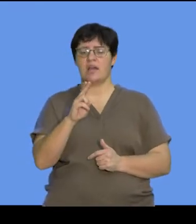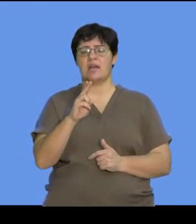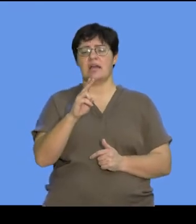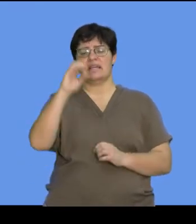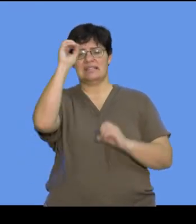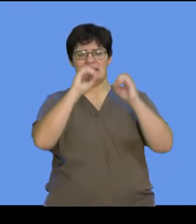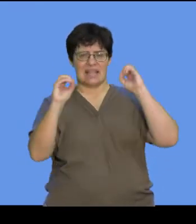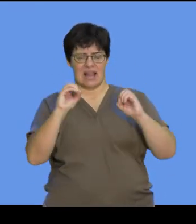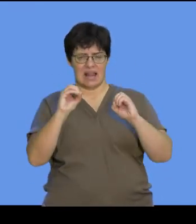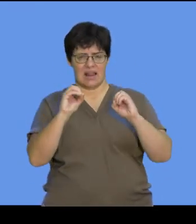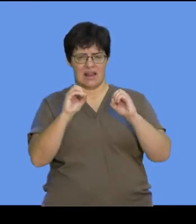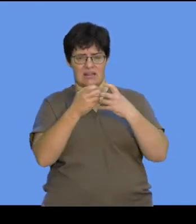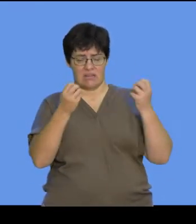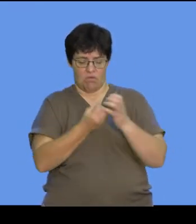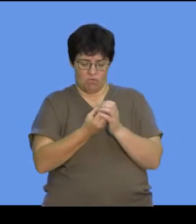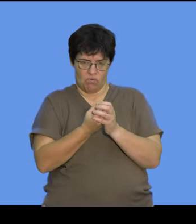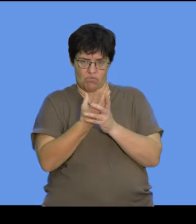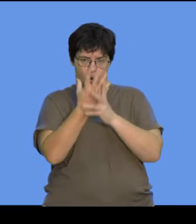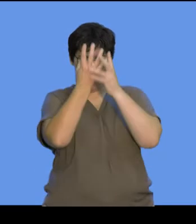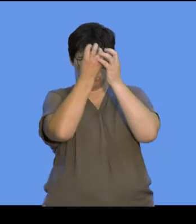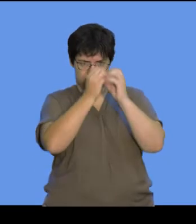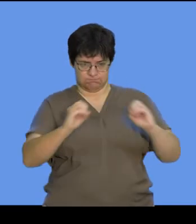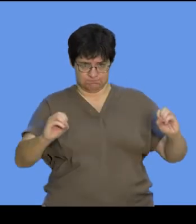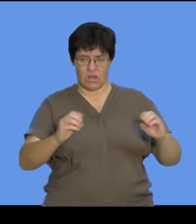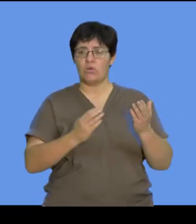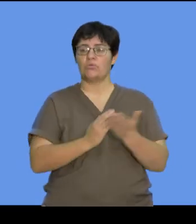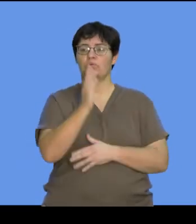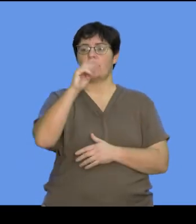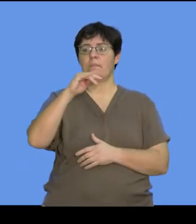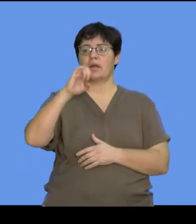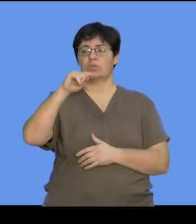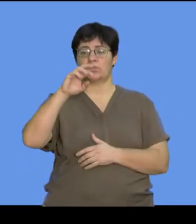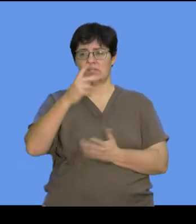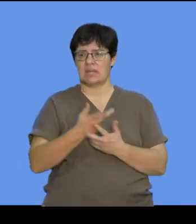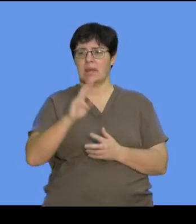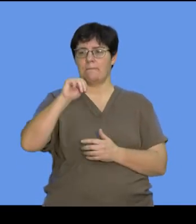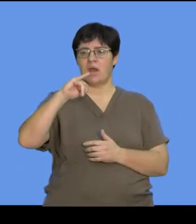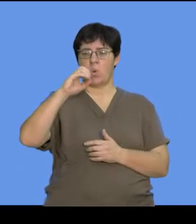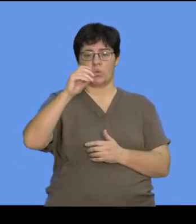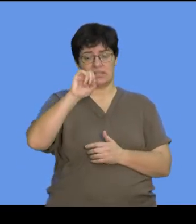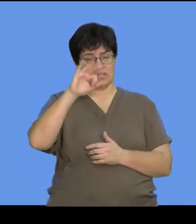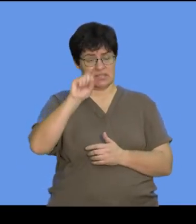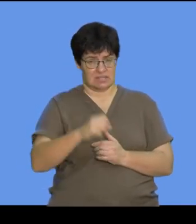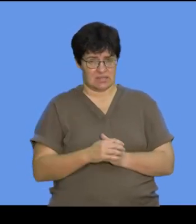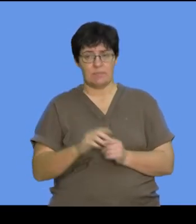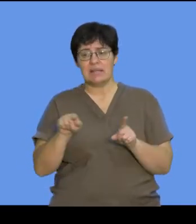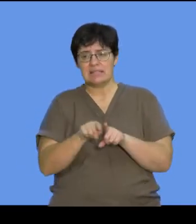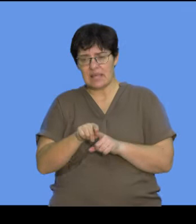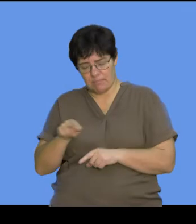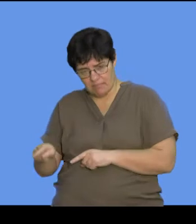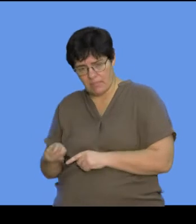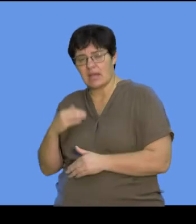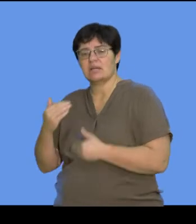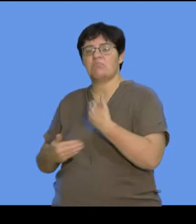we spoke about cells growing and dividing during mitosis and in meiosis, but we also know that the cell undergoes